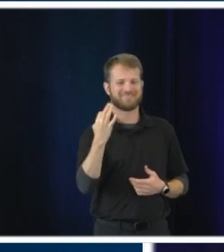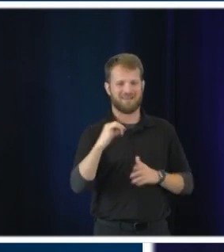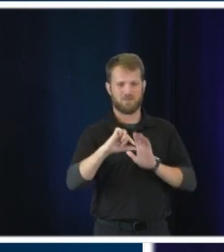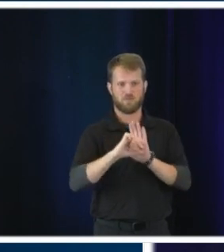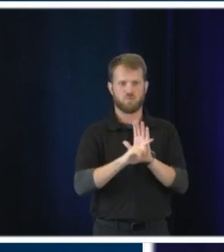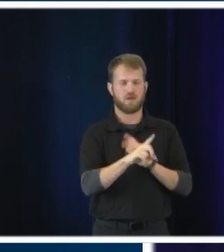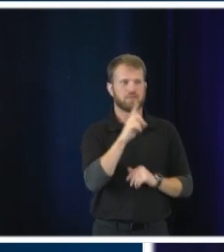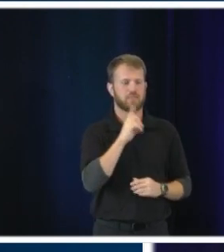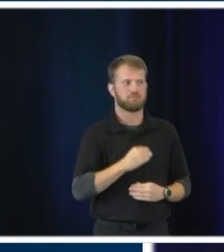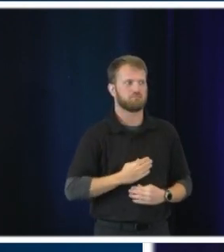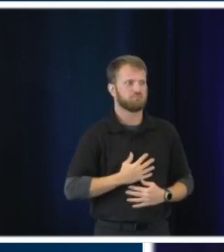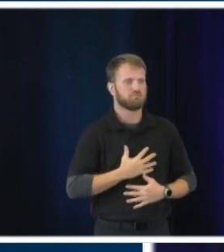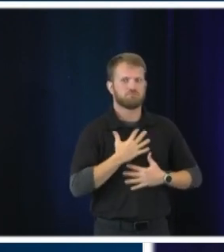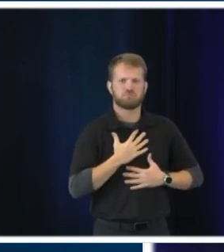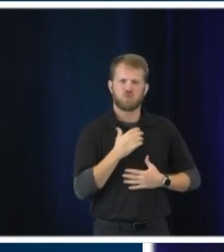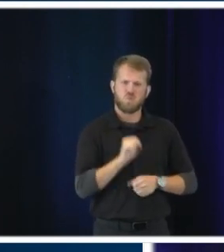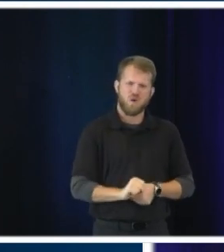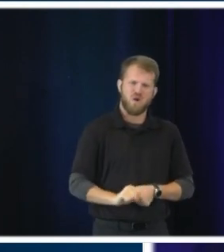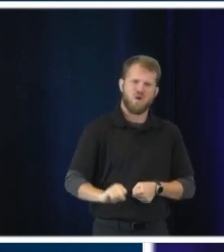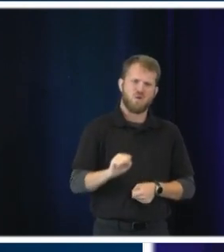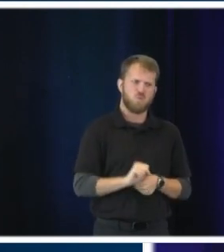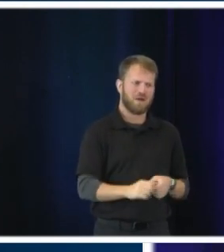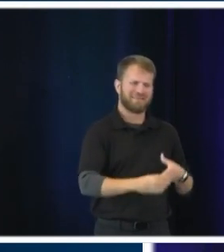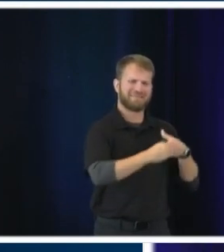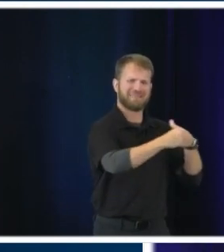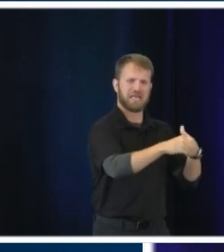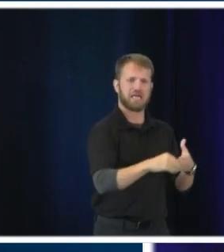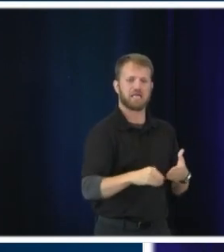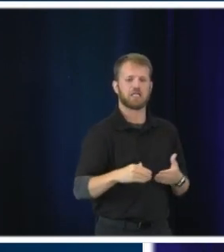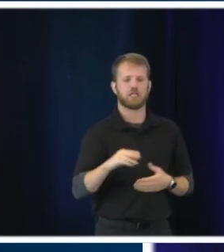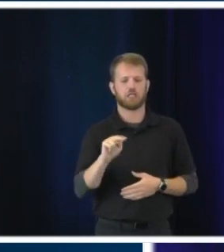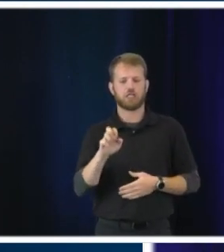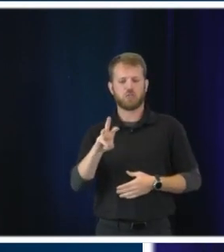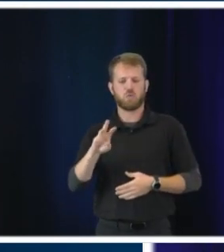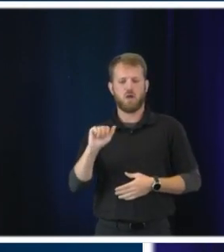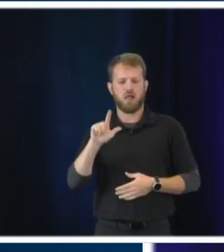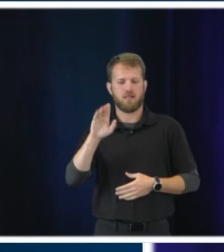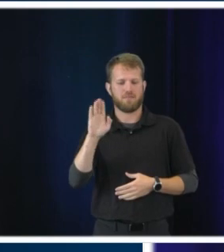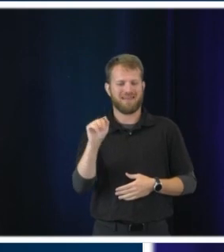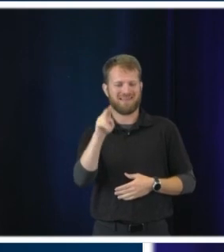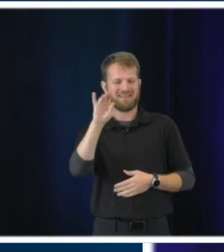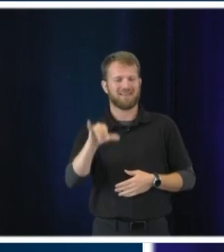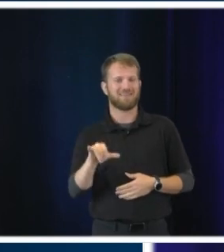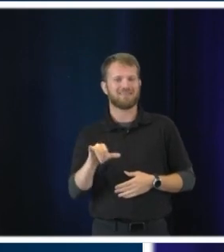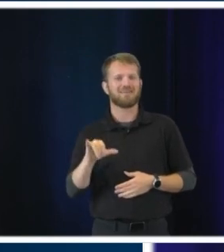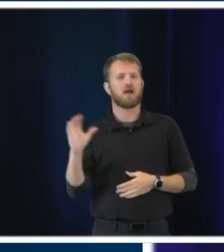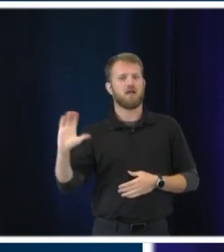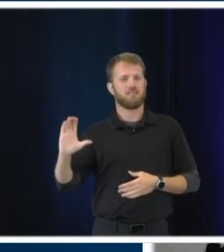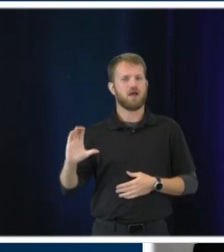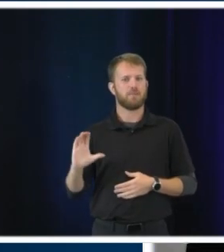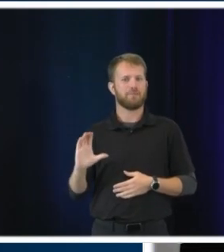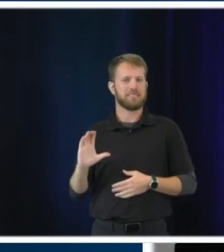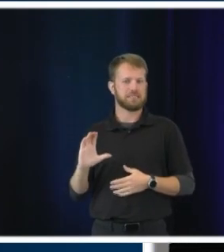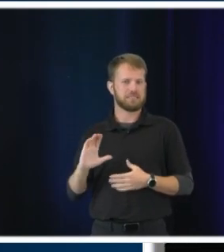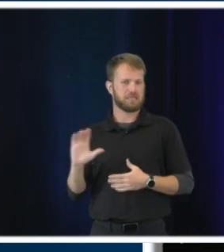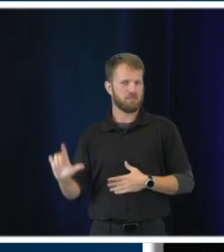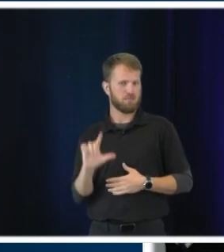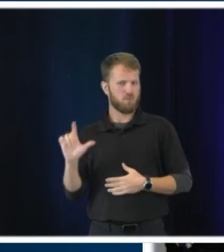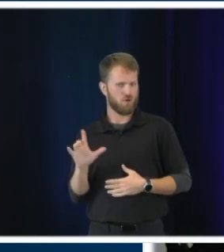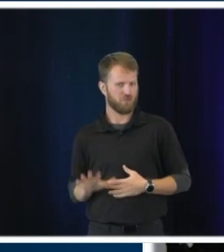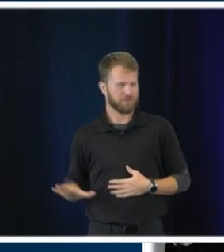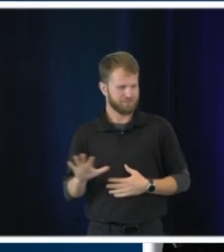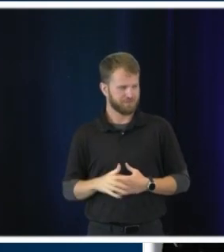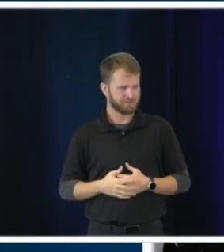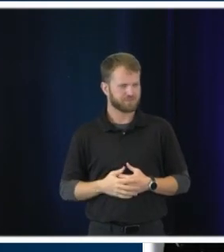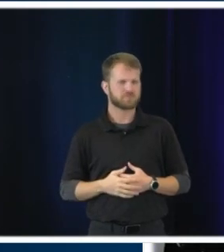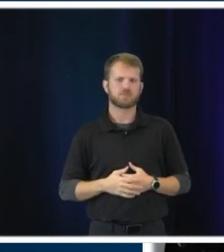been an inspirational and hardworking leader in the New Albany branch of the Columbus Metropolitan Library. She has worked with small children to